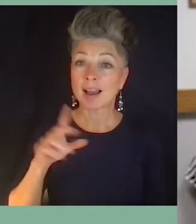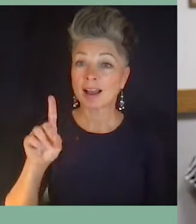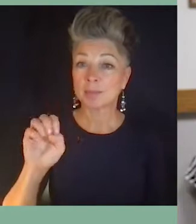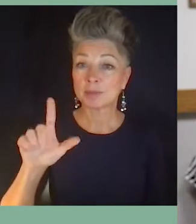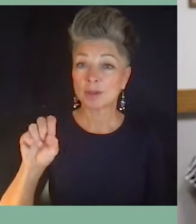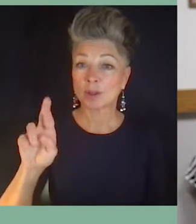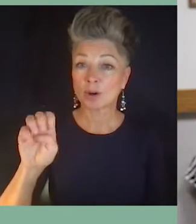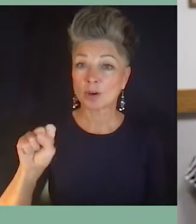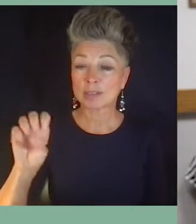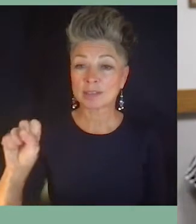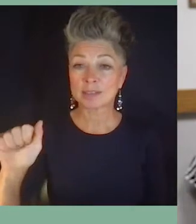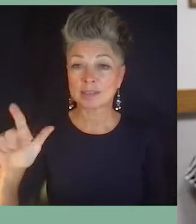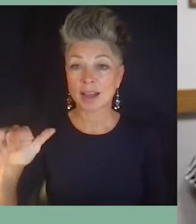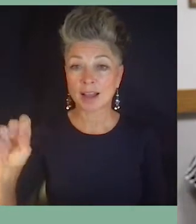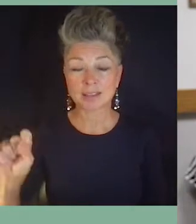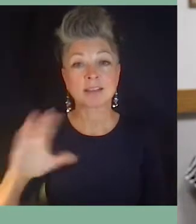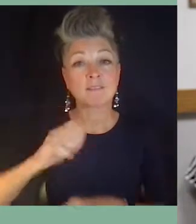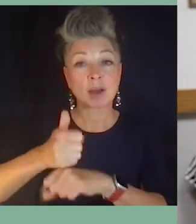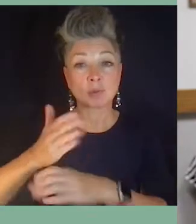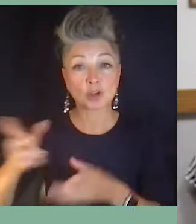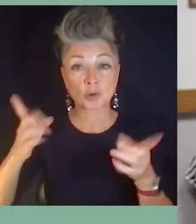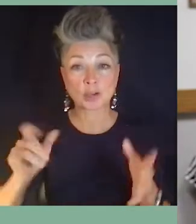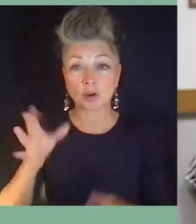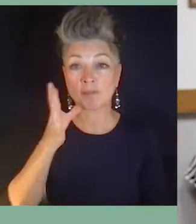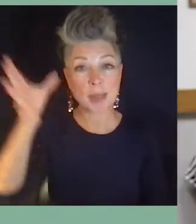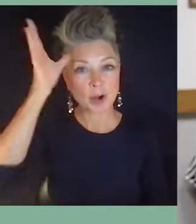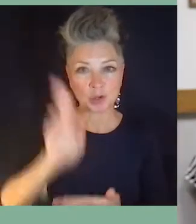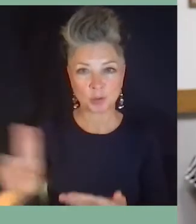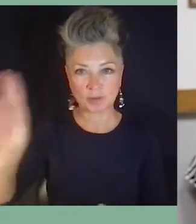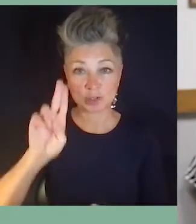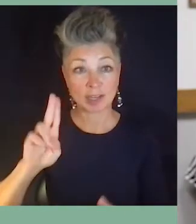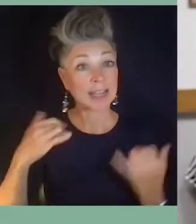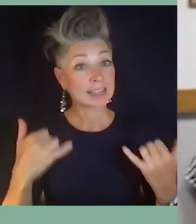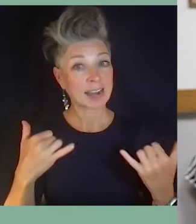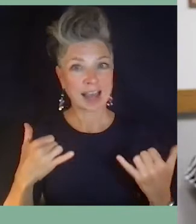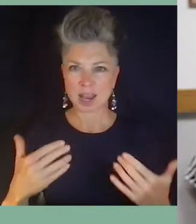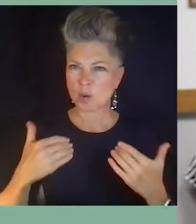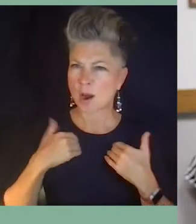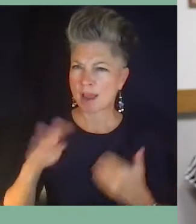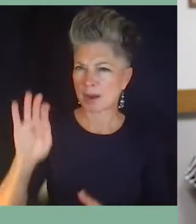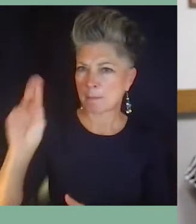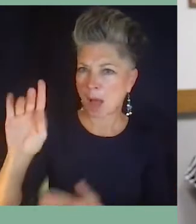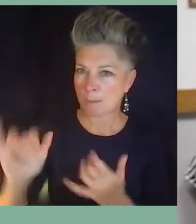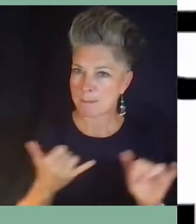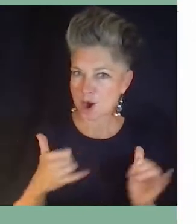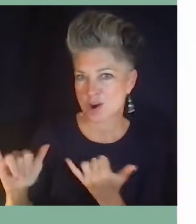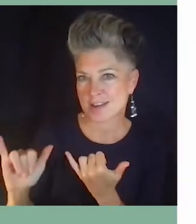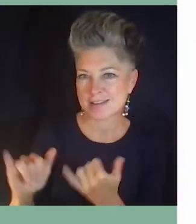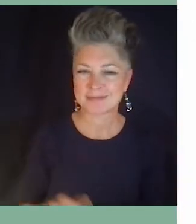I'm Dolores Salas. I am the founder and director of Parent University. Today here at Parent University, we are having a block